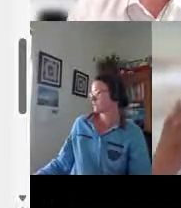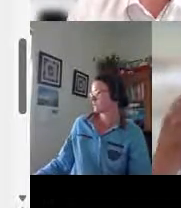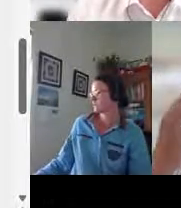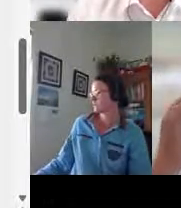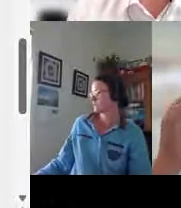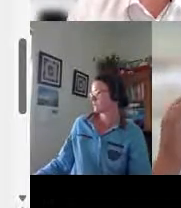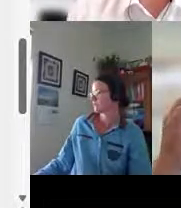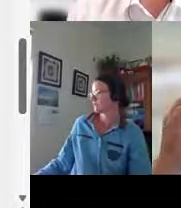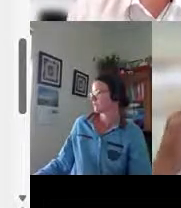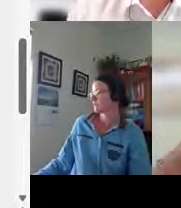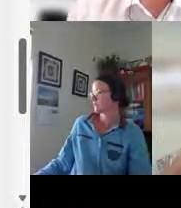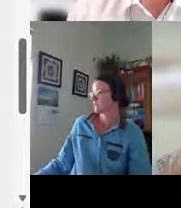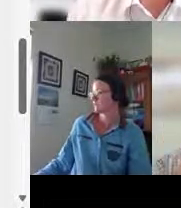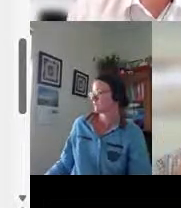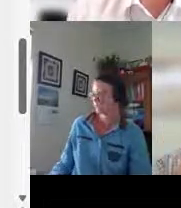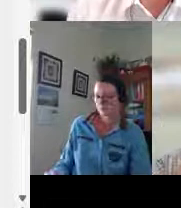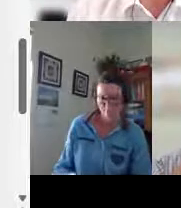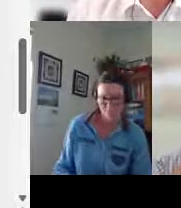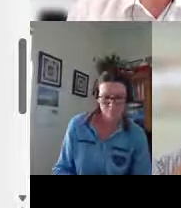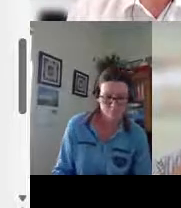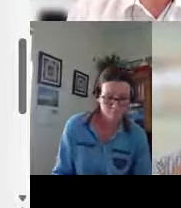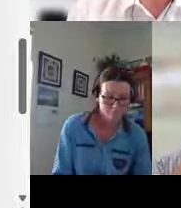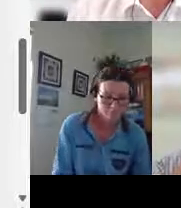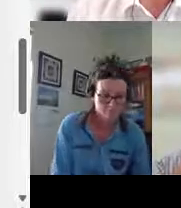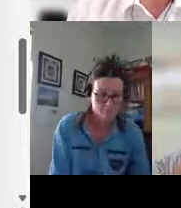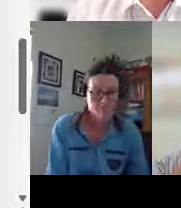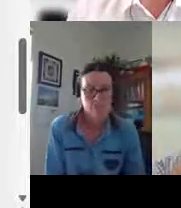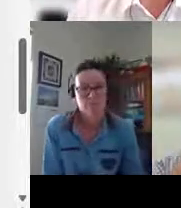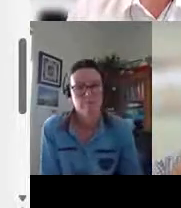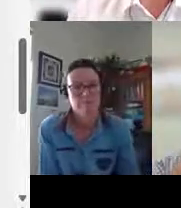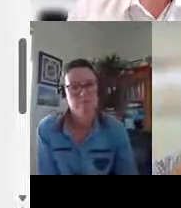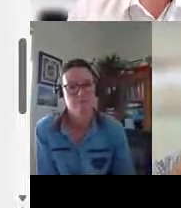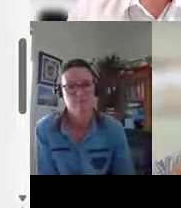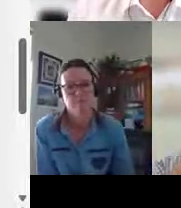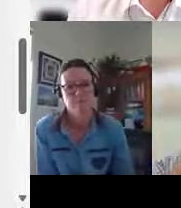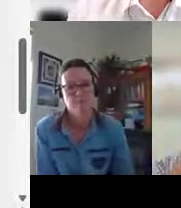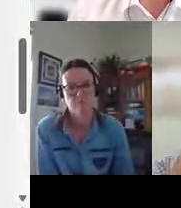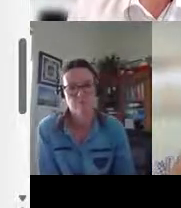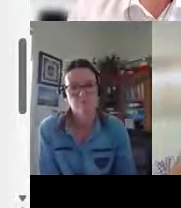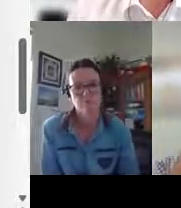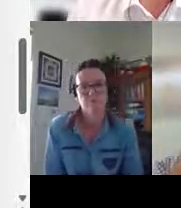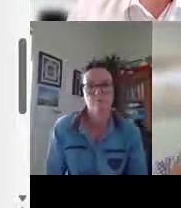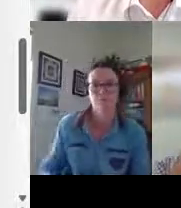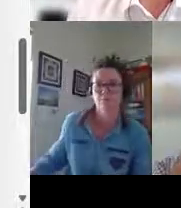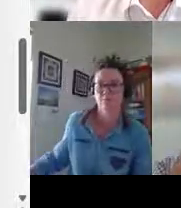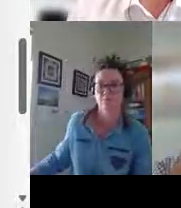criterion D is, you know, does the finances make sense?